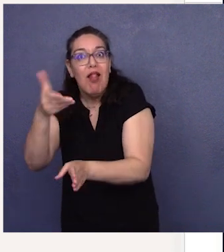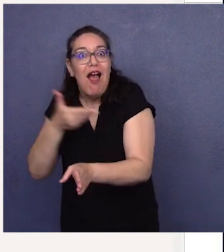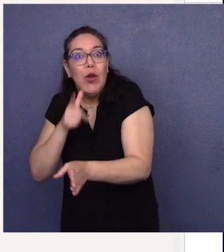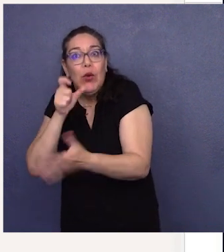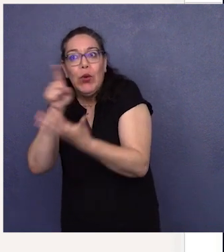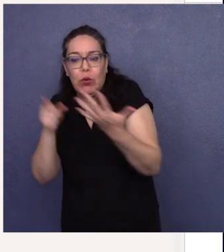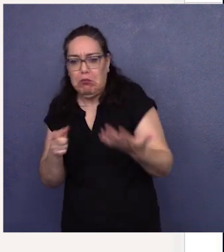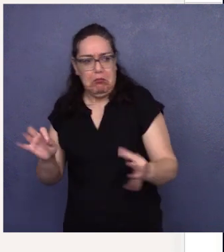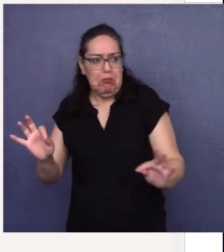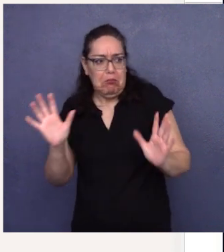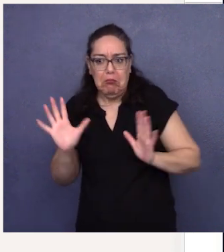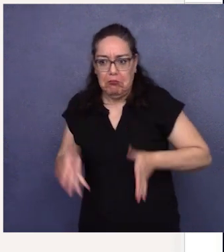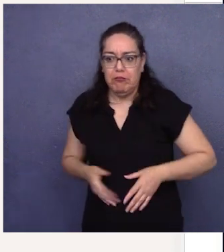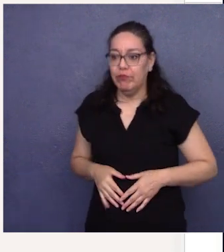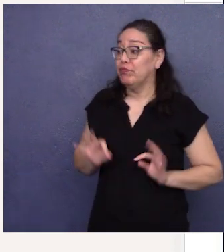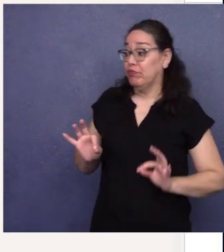Okay. Other questions?